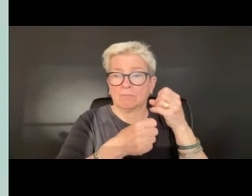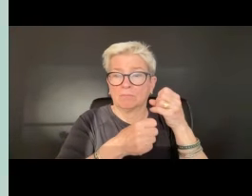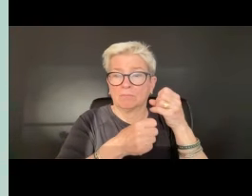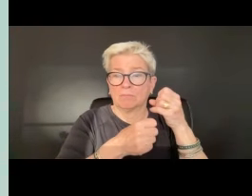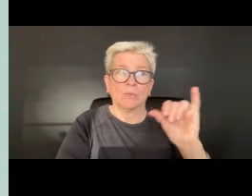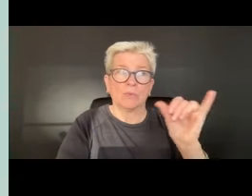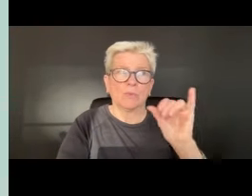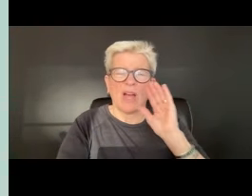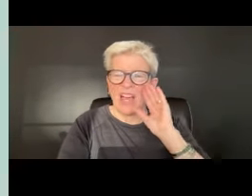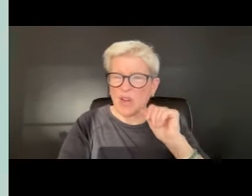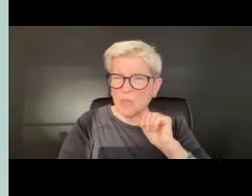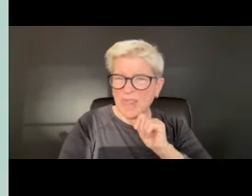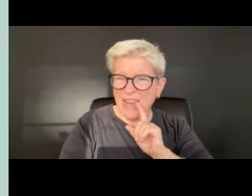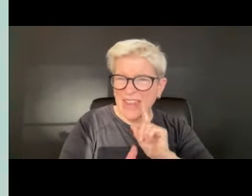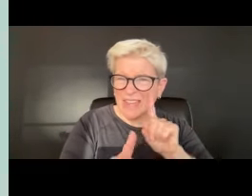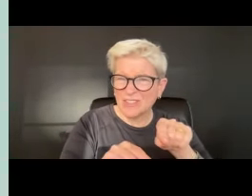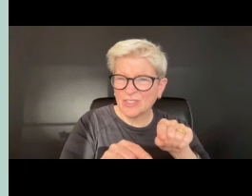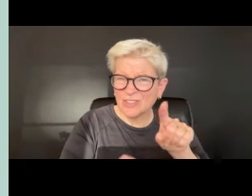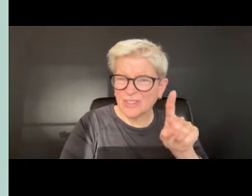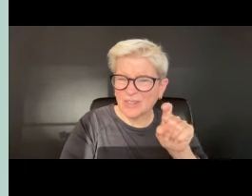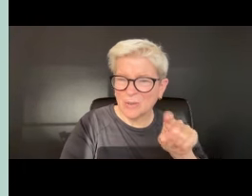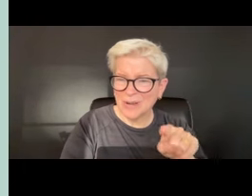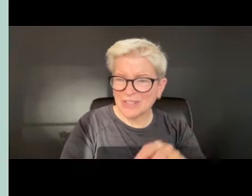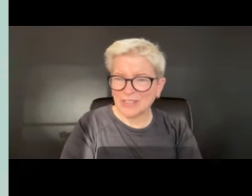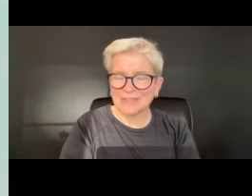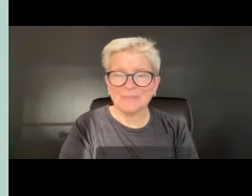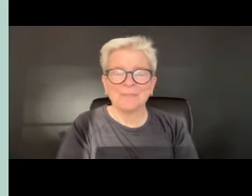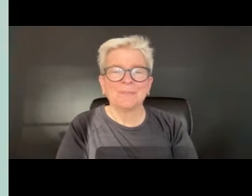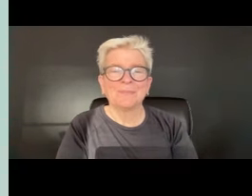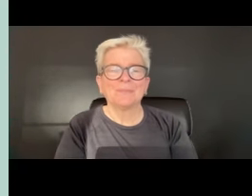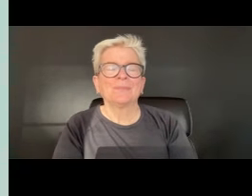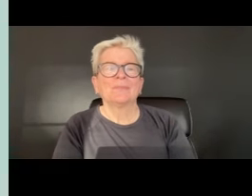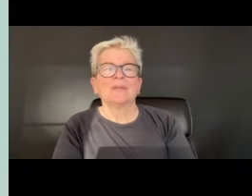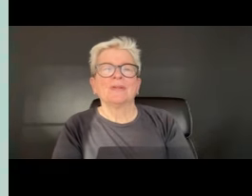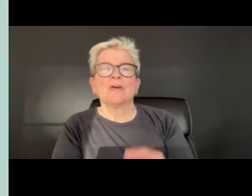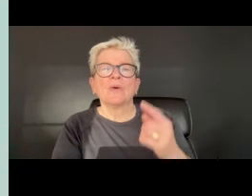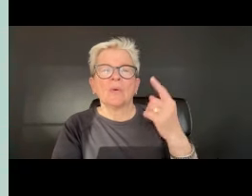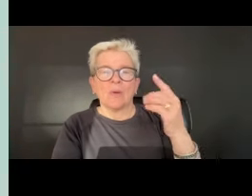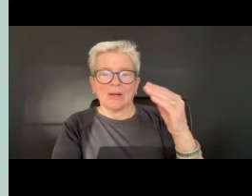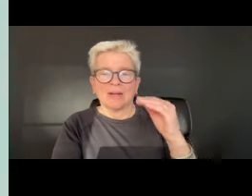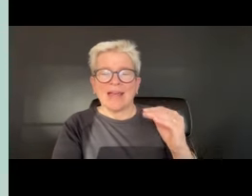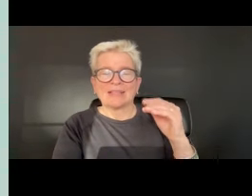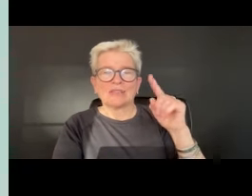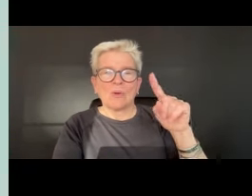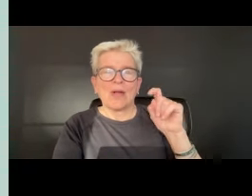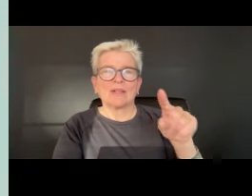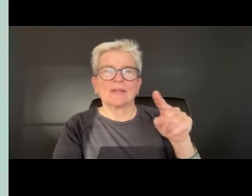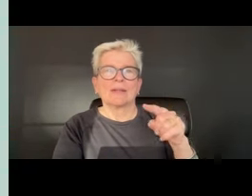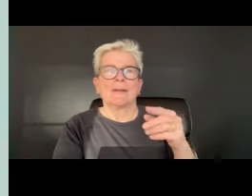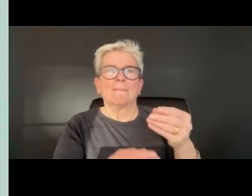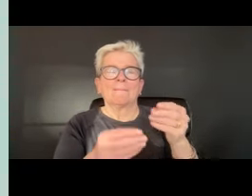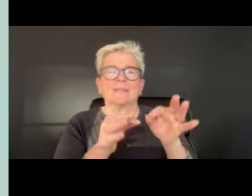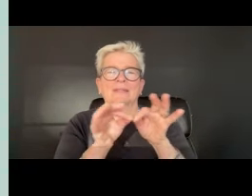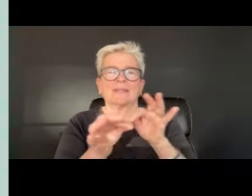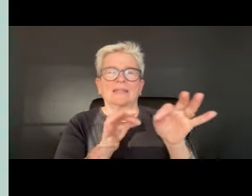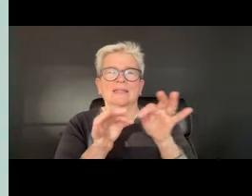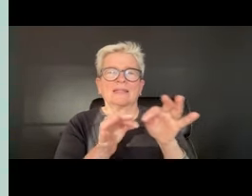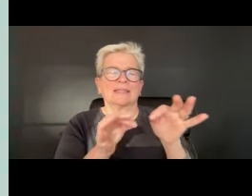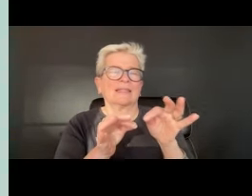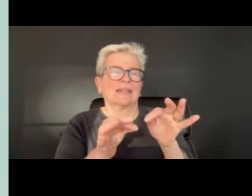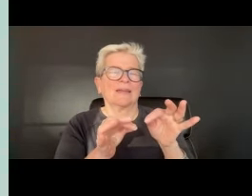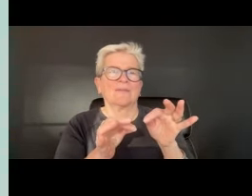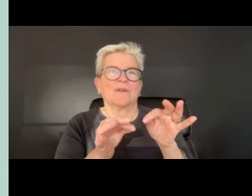I hope that answers the question. I'll take this one. Will you please give a precise definition of affordable housing? This